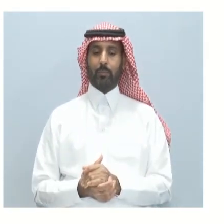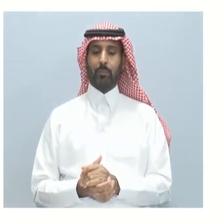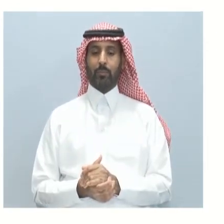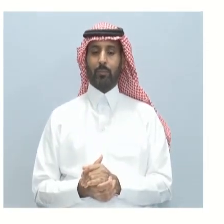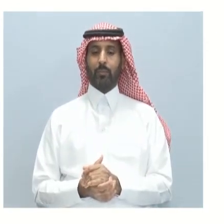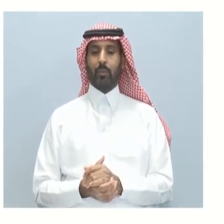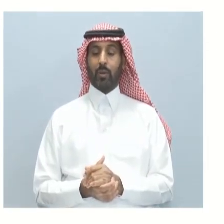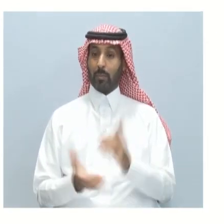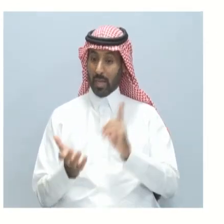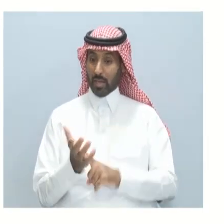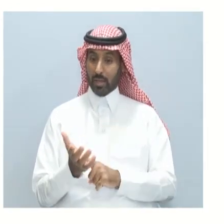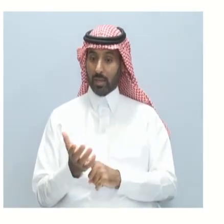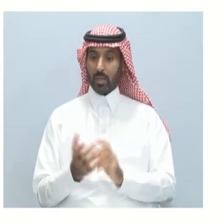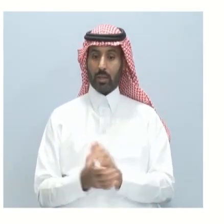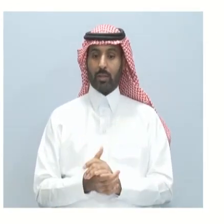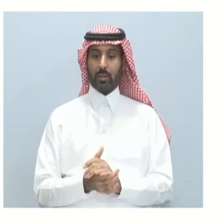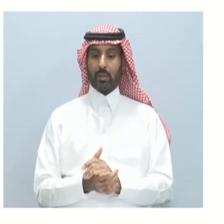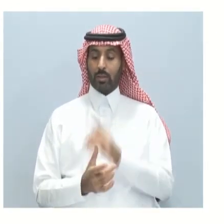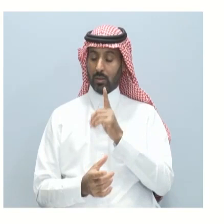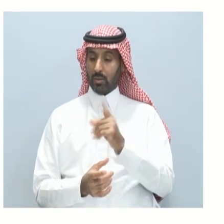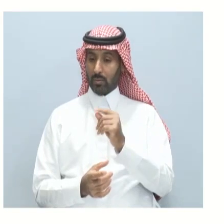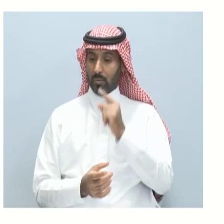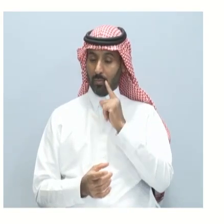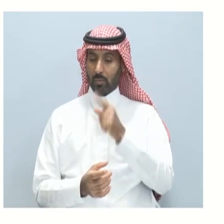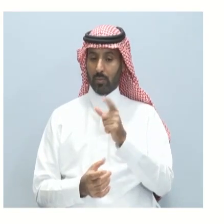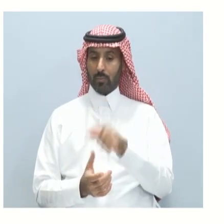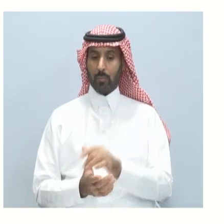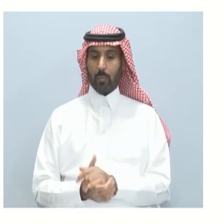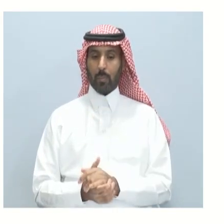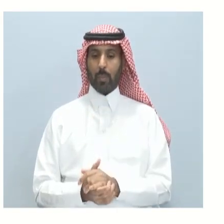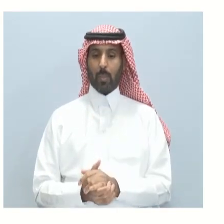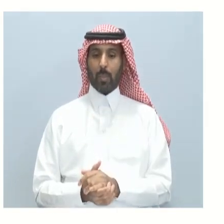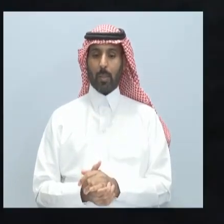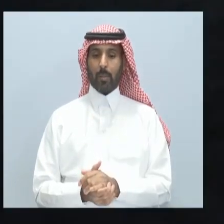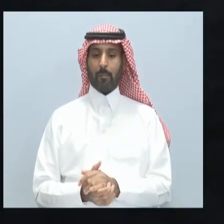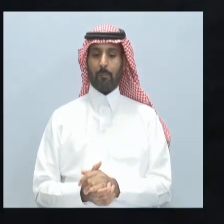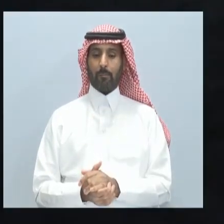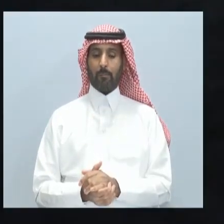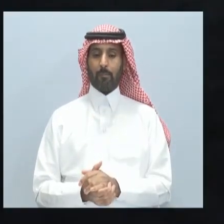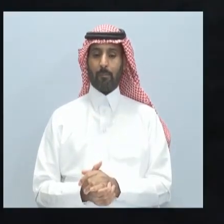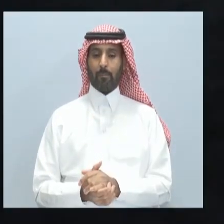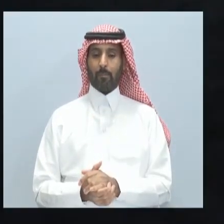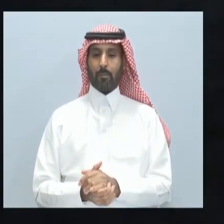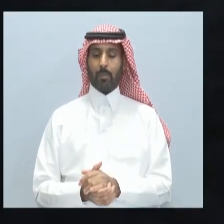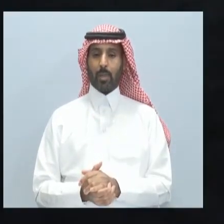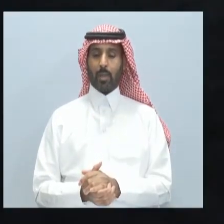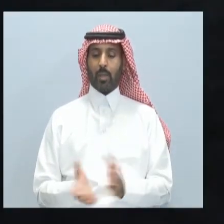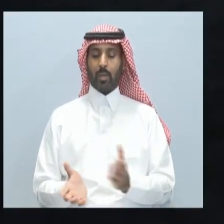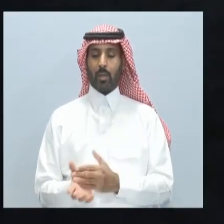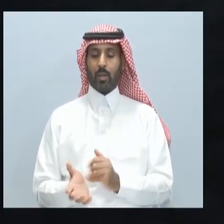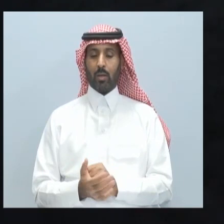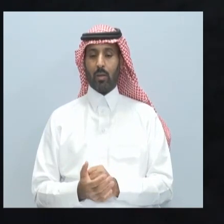In fact, she's the most selfless person. So here I'm talking about my friend, and I